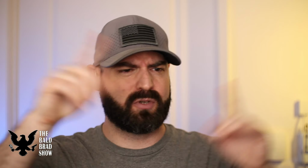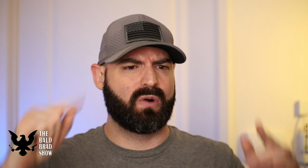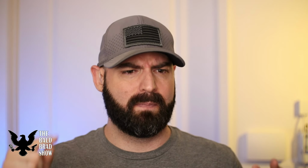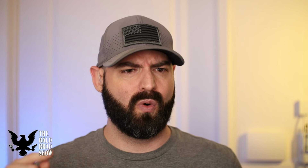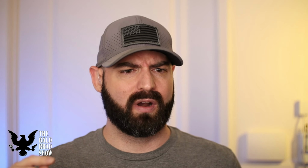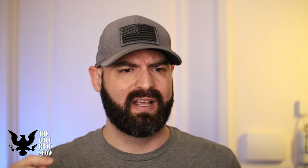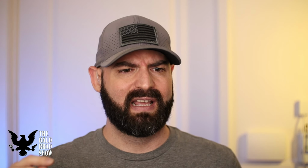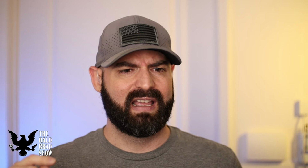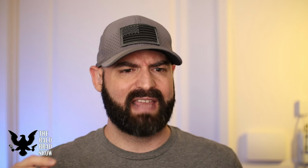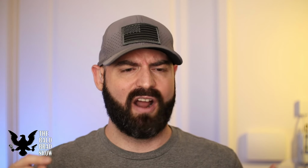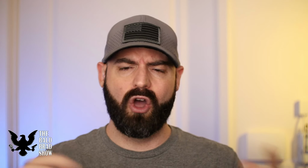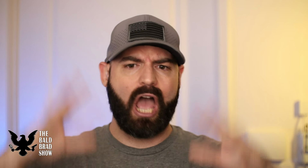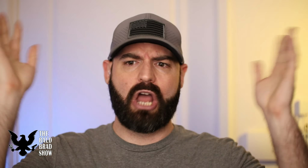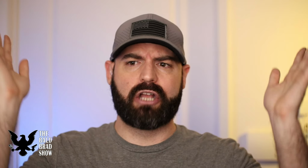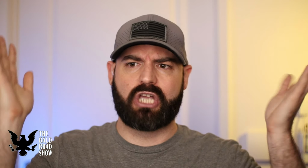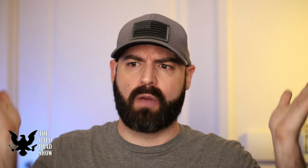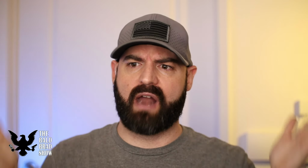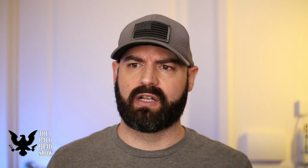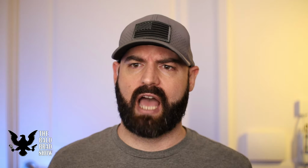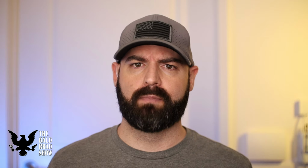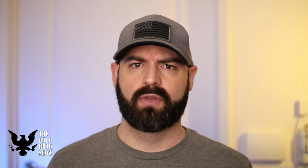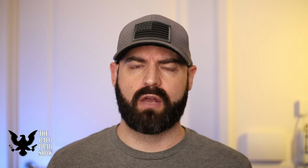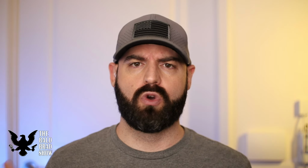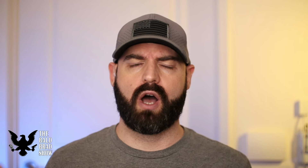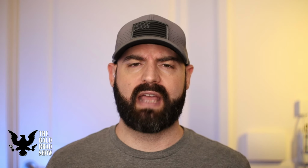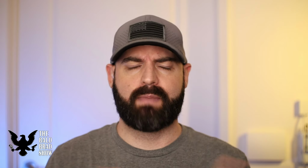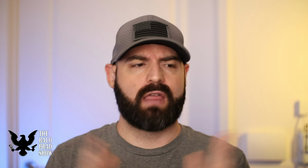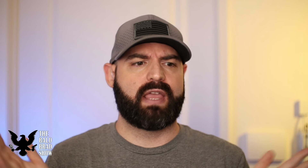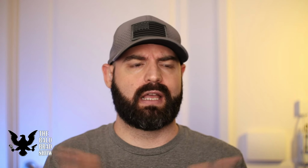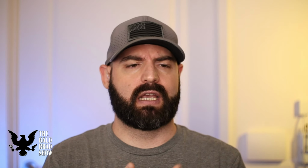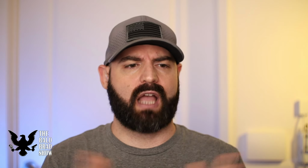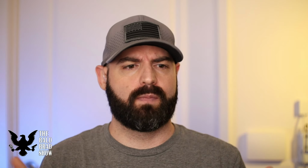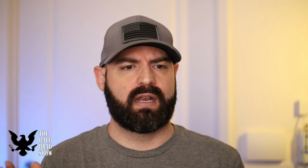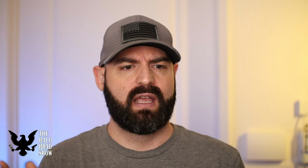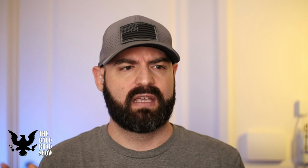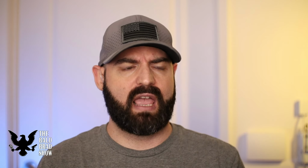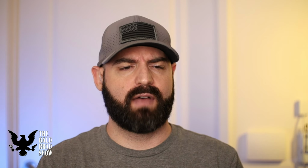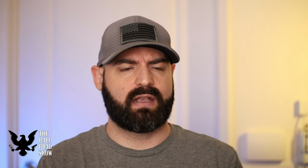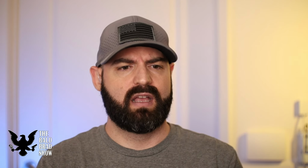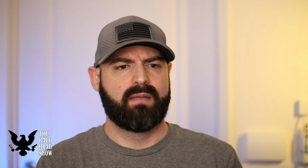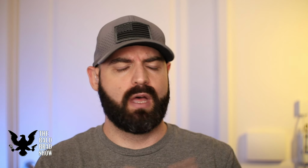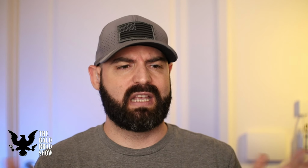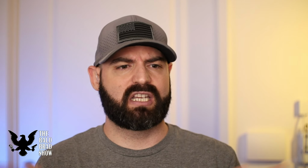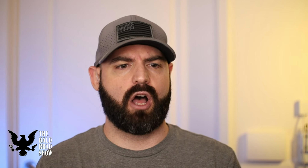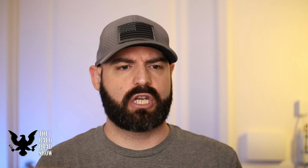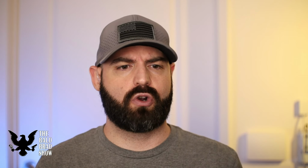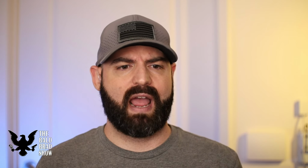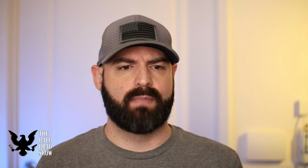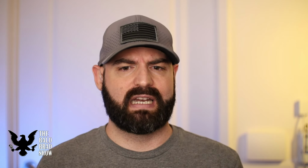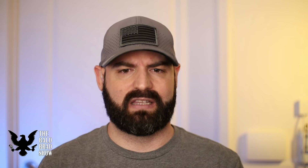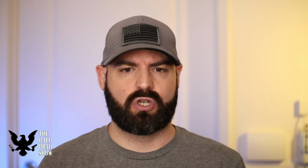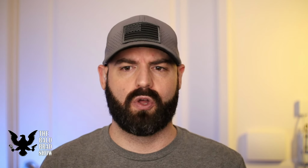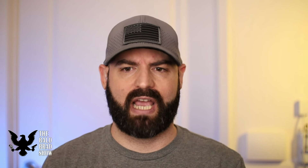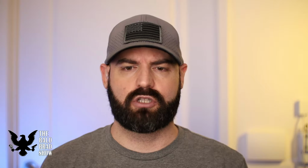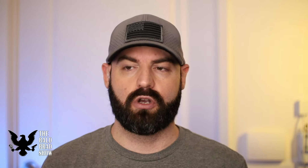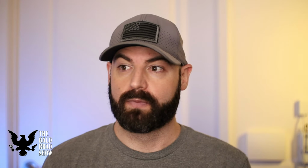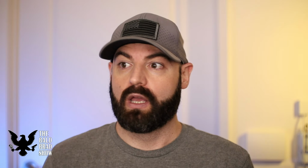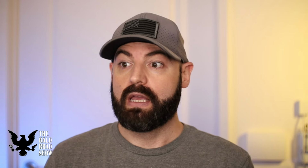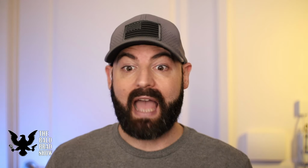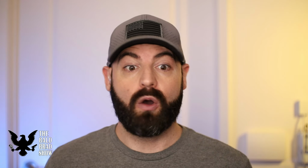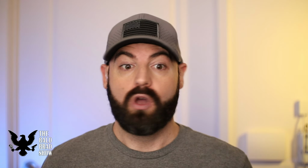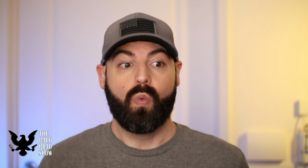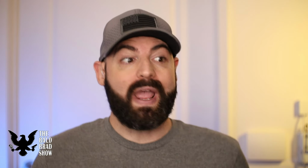a bombshell report that, it did come out of a lab in Wuhan. And by the way, the government gave like millions of dollars in grant money to this whole thing